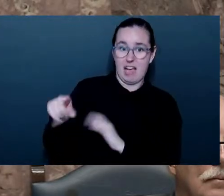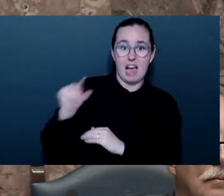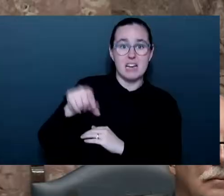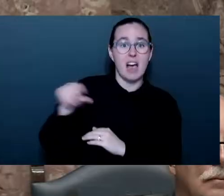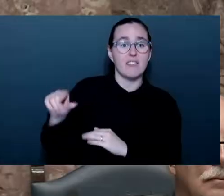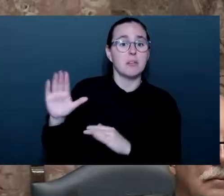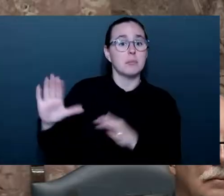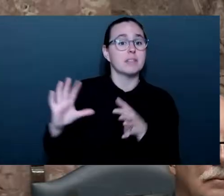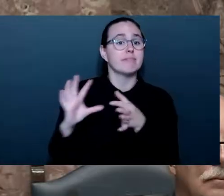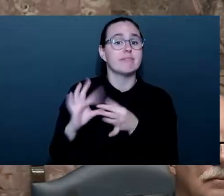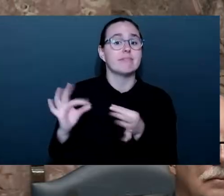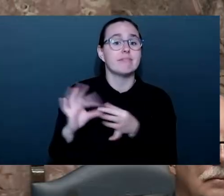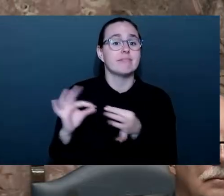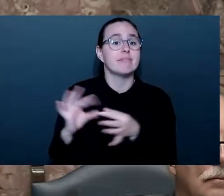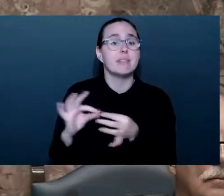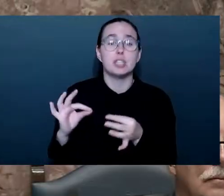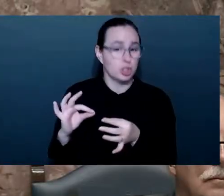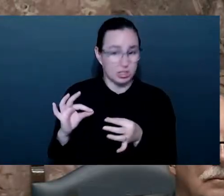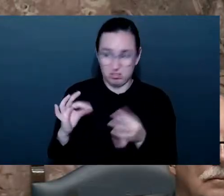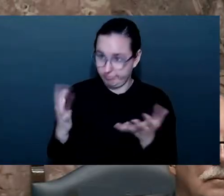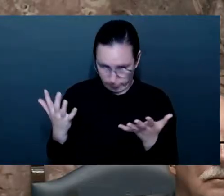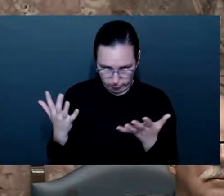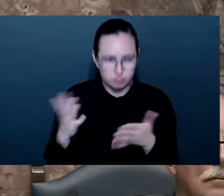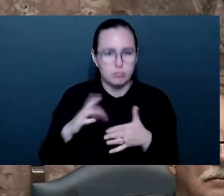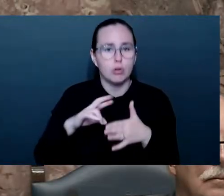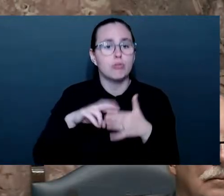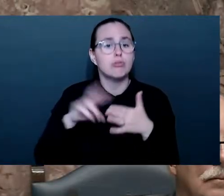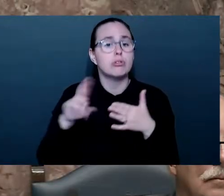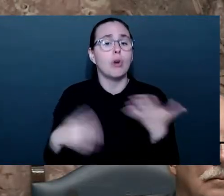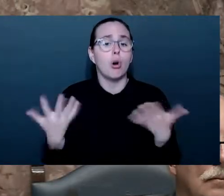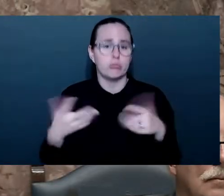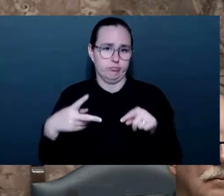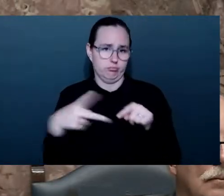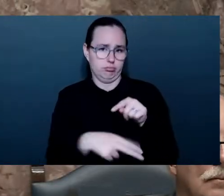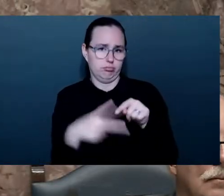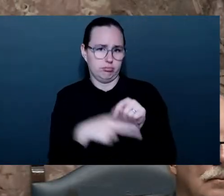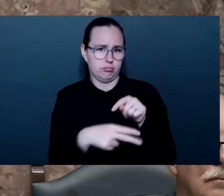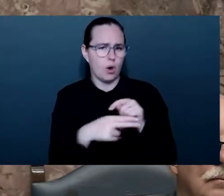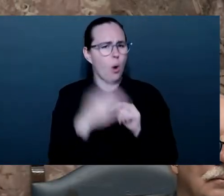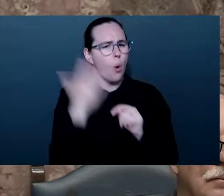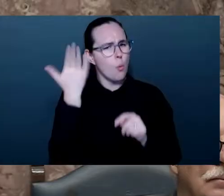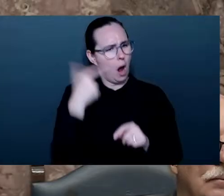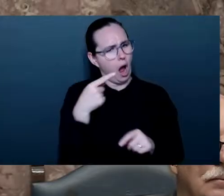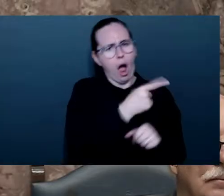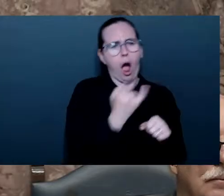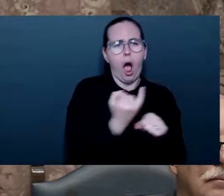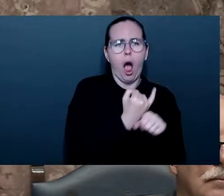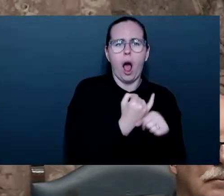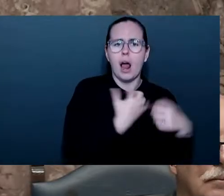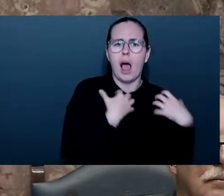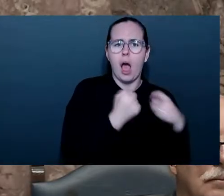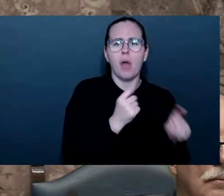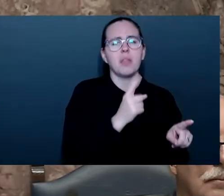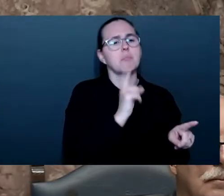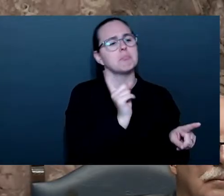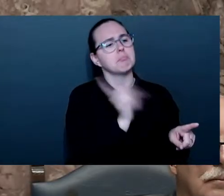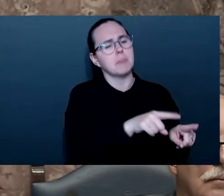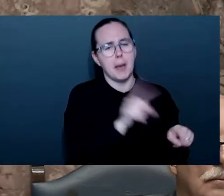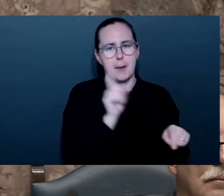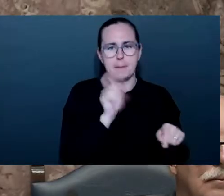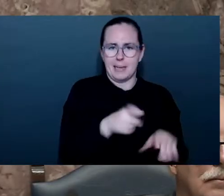services. Why is Island Health being told to, quote, "tighten our belts," while our seniors are languishing in desperately